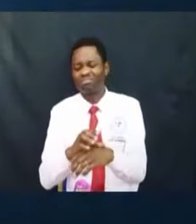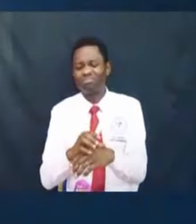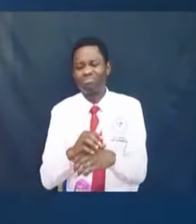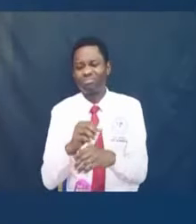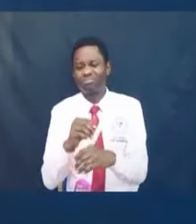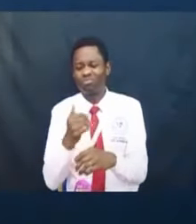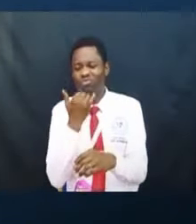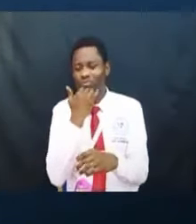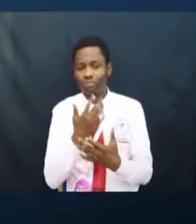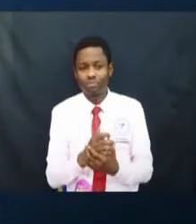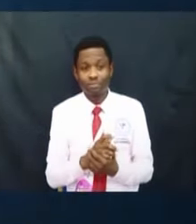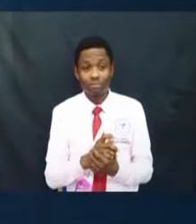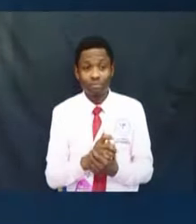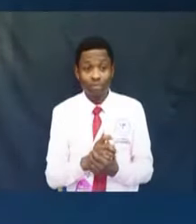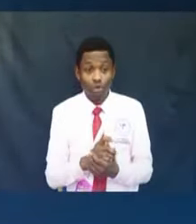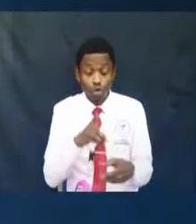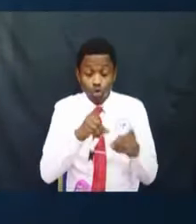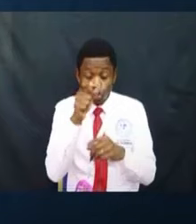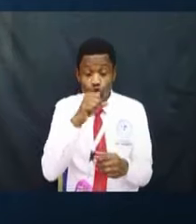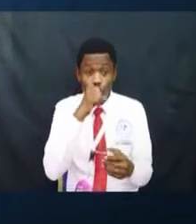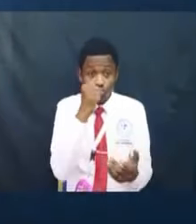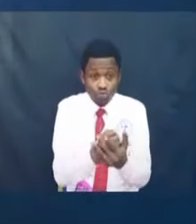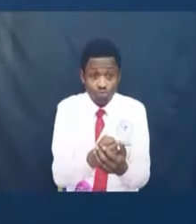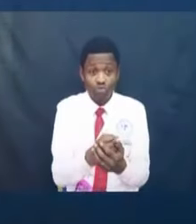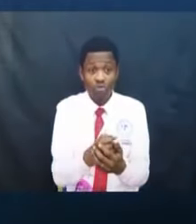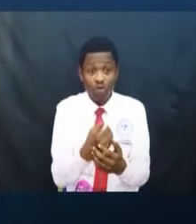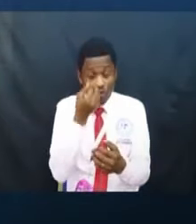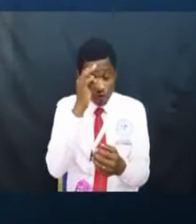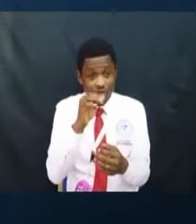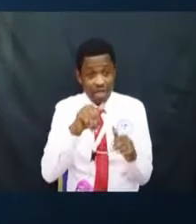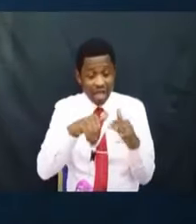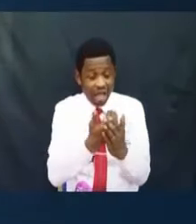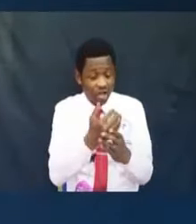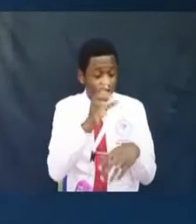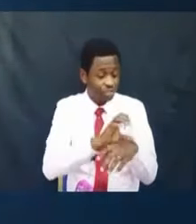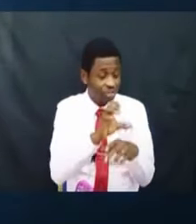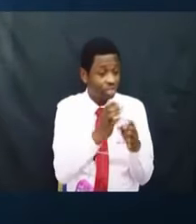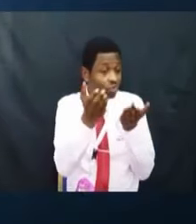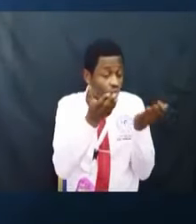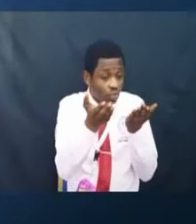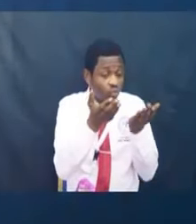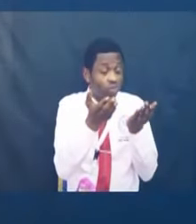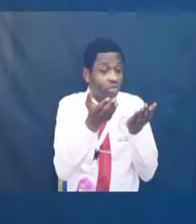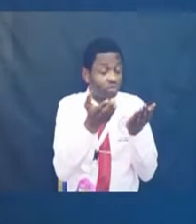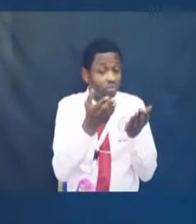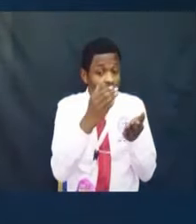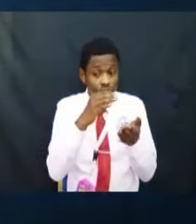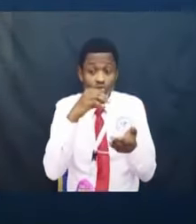And do you approve of the worship of the church? You see young men who join the church, and everything